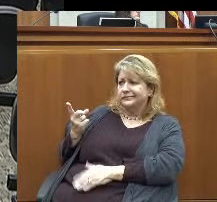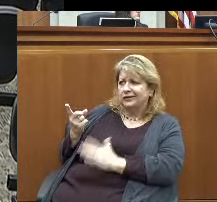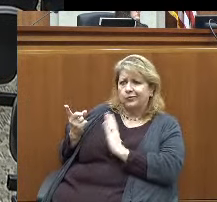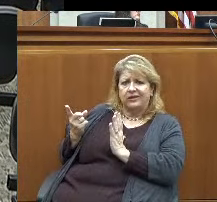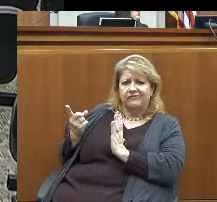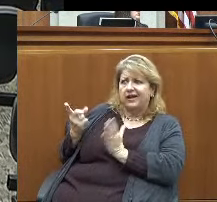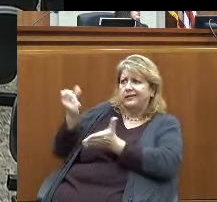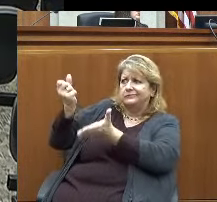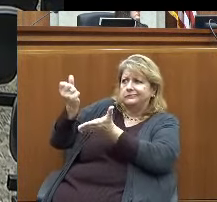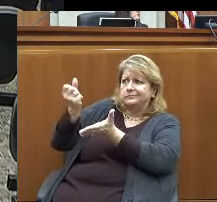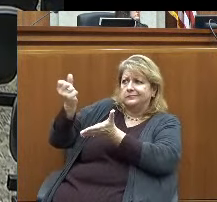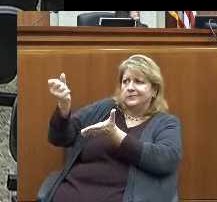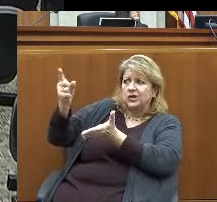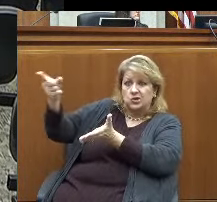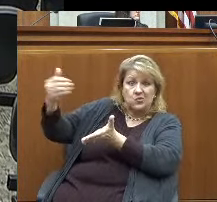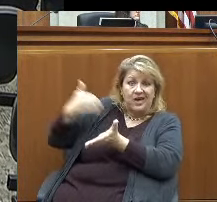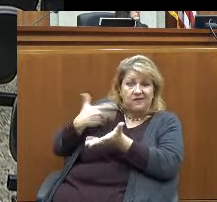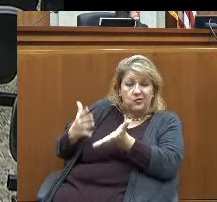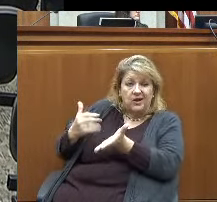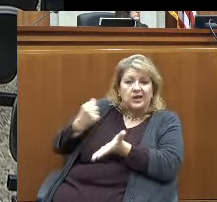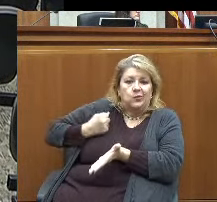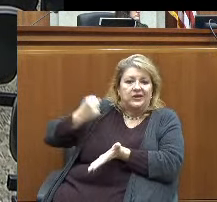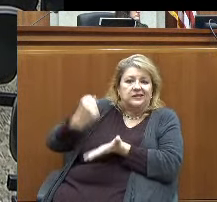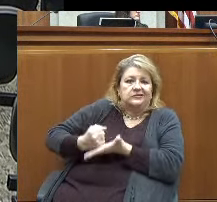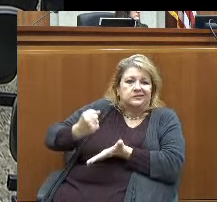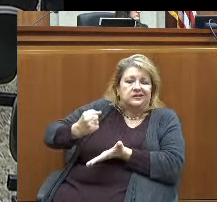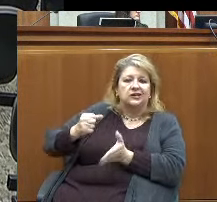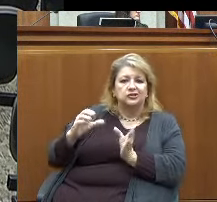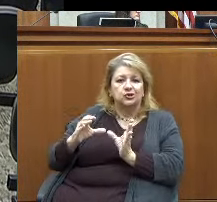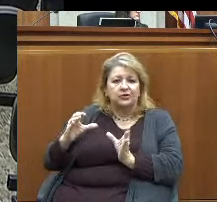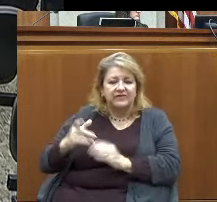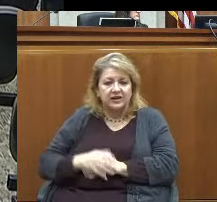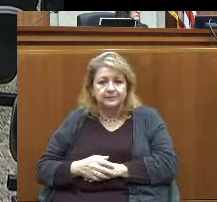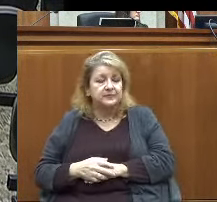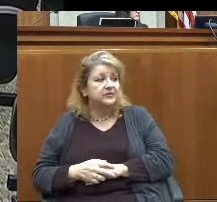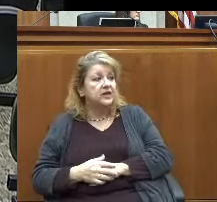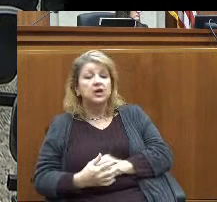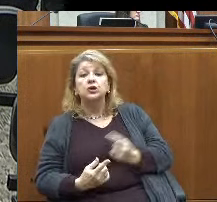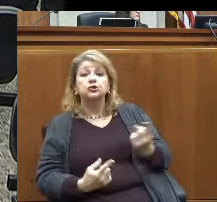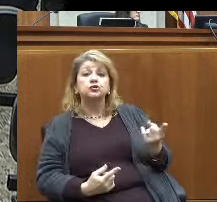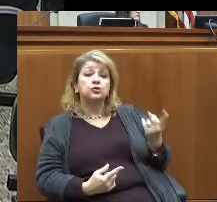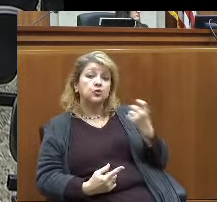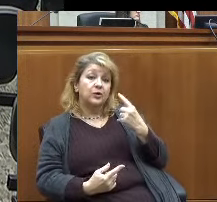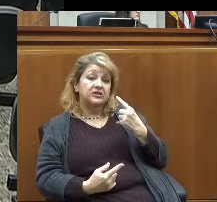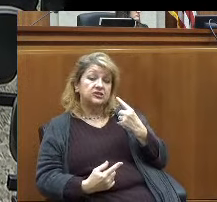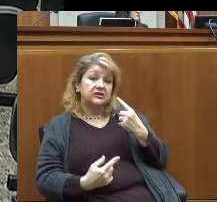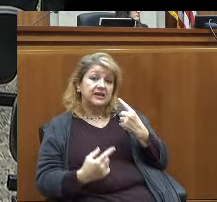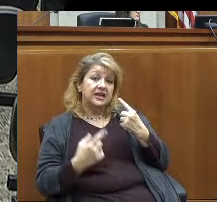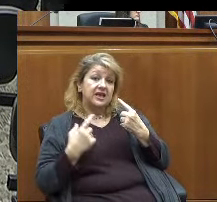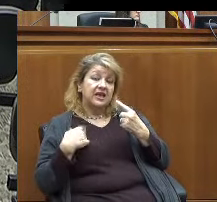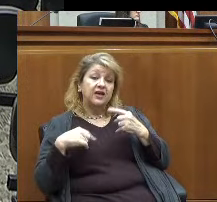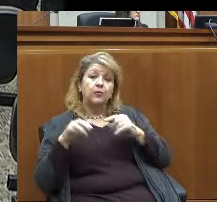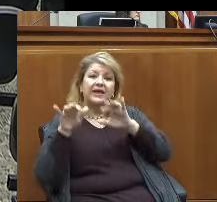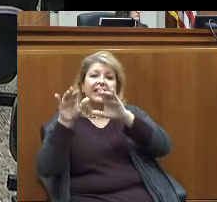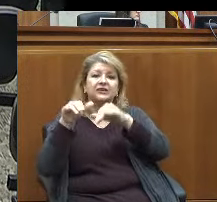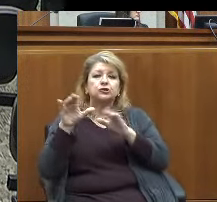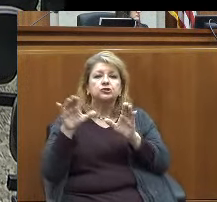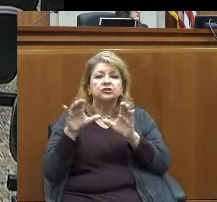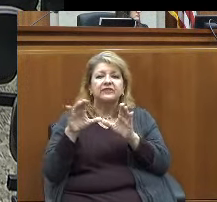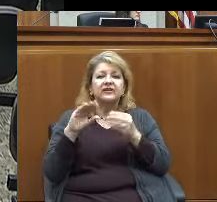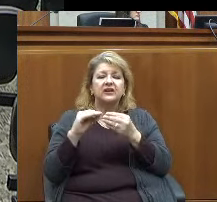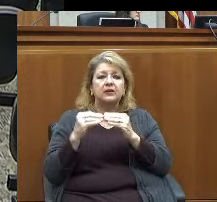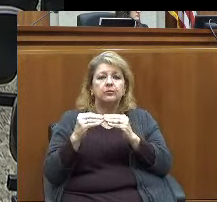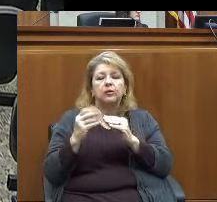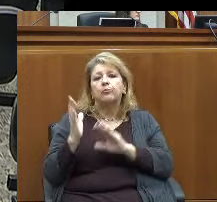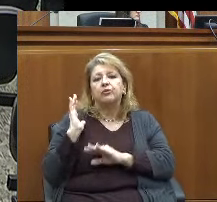Any more board comments? To clarify, it's the question I had that with, we enter the certificate numbers,